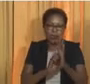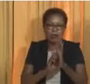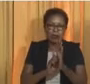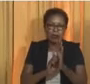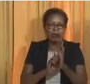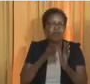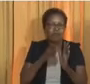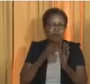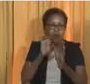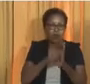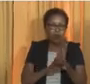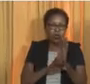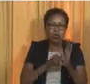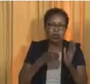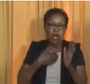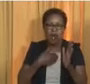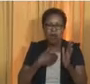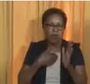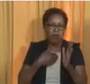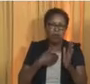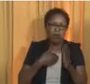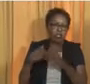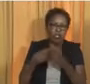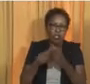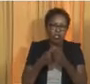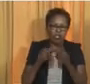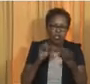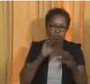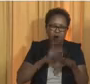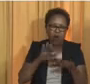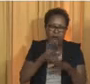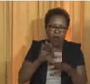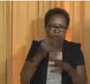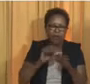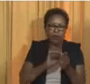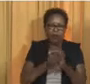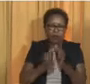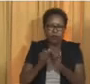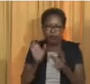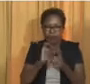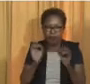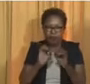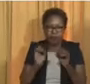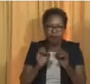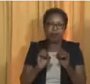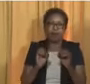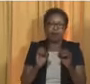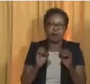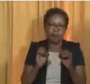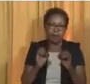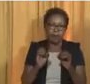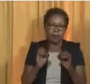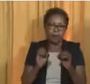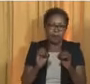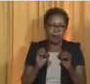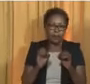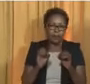hence the need to co-inhale the basic structure doctrine to enhance the existing tools of interpretation.